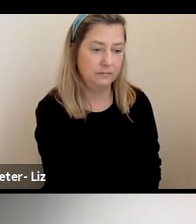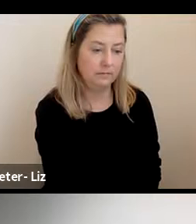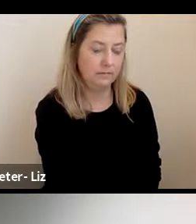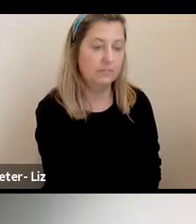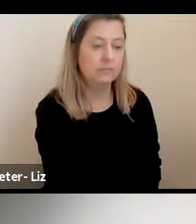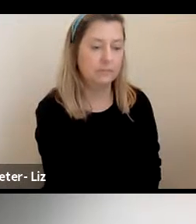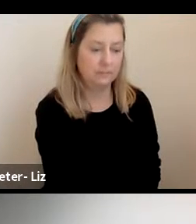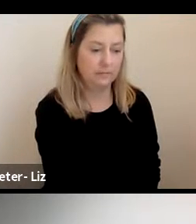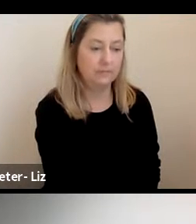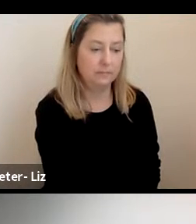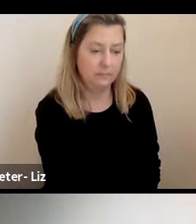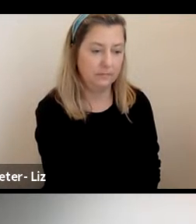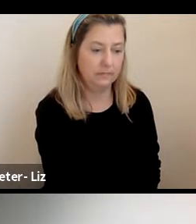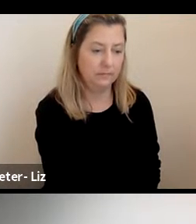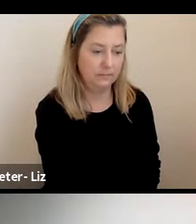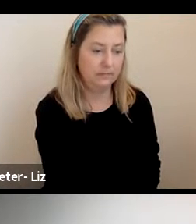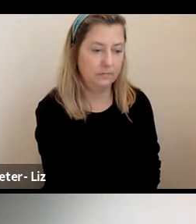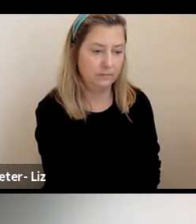beeping.